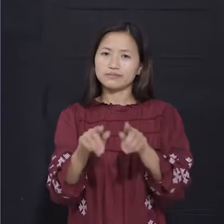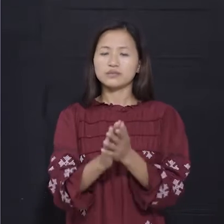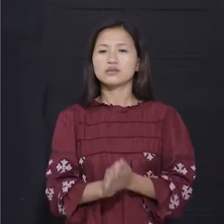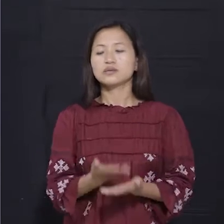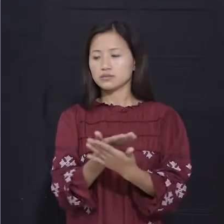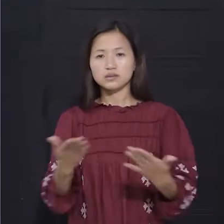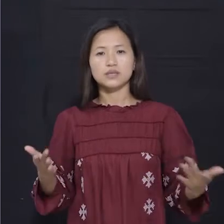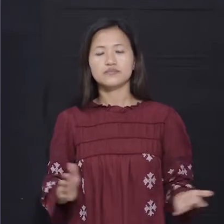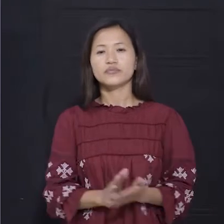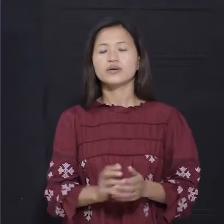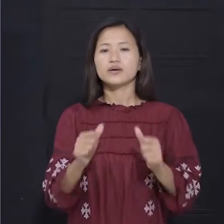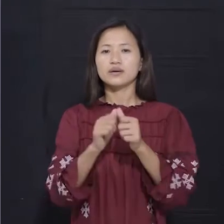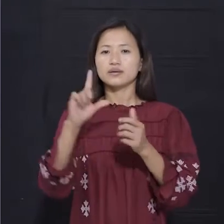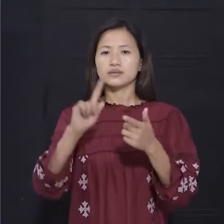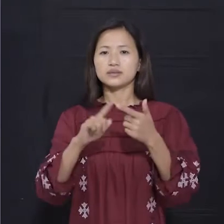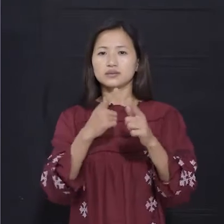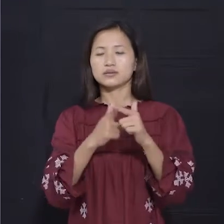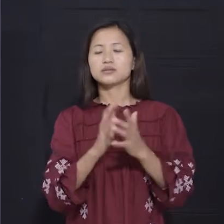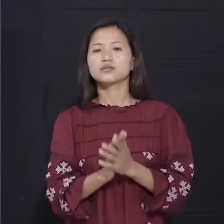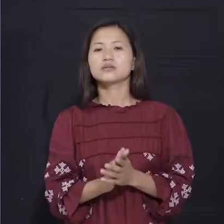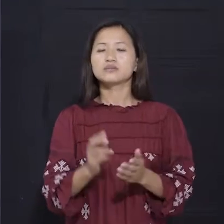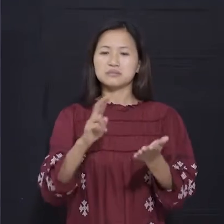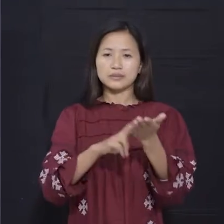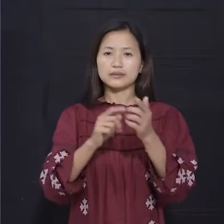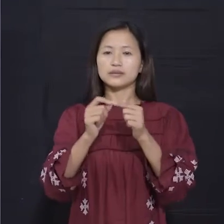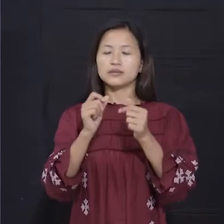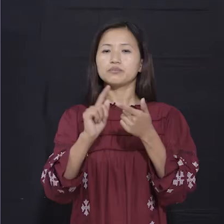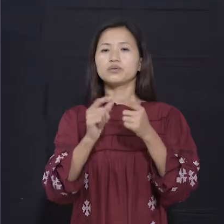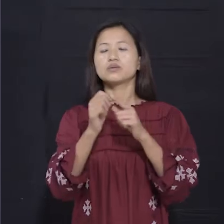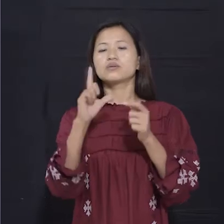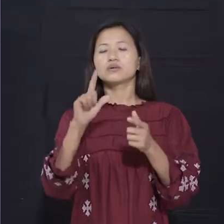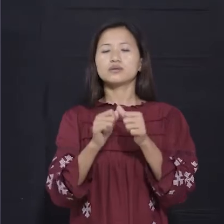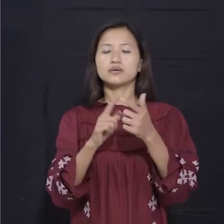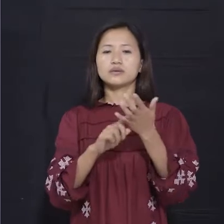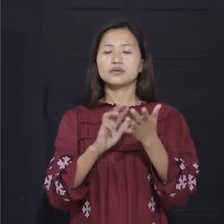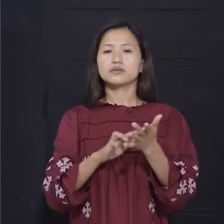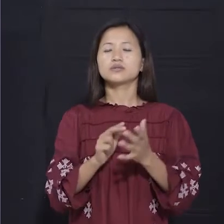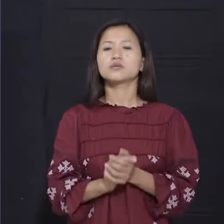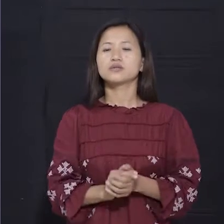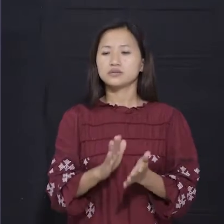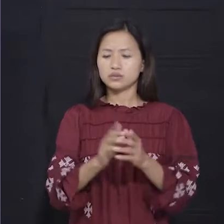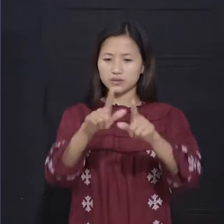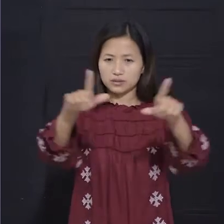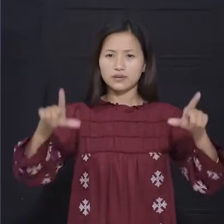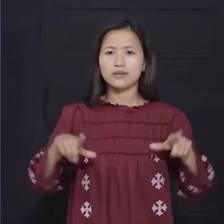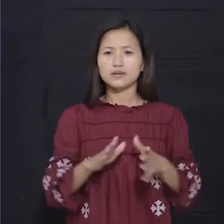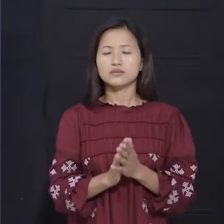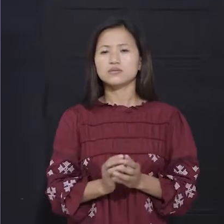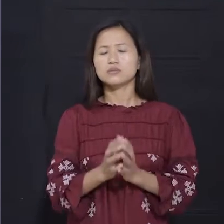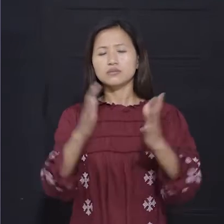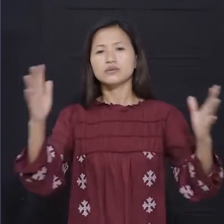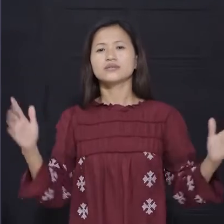was also like Alexander and Napoleon in India, alright? So he annexed so many lands, he annexed so many